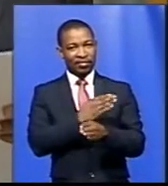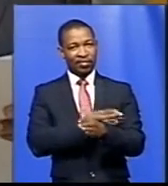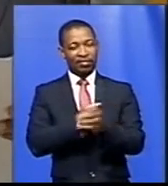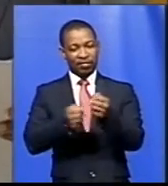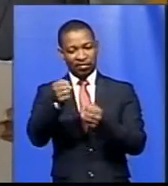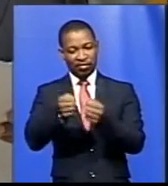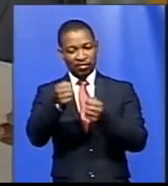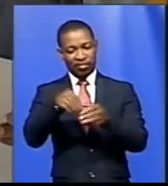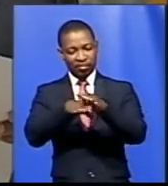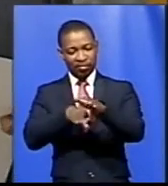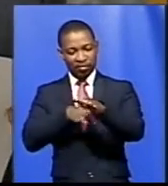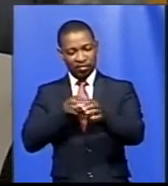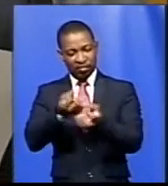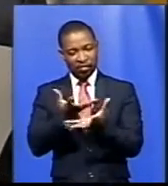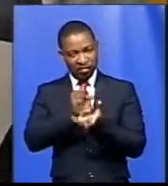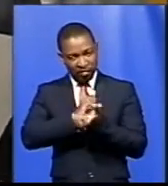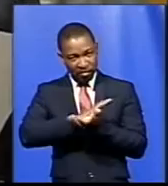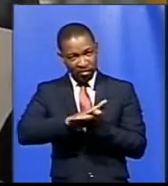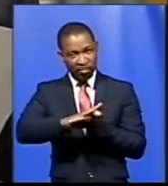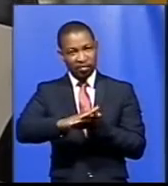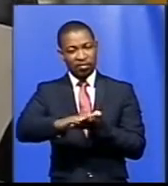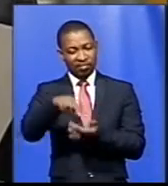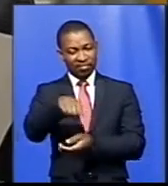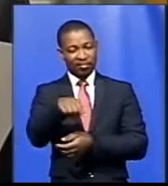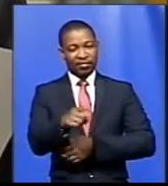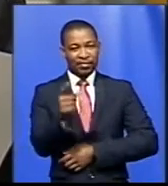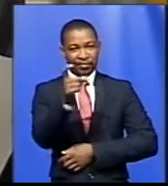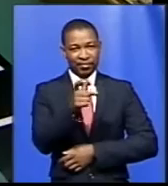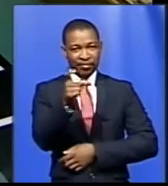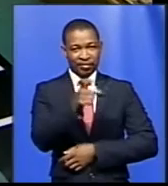of traffic in this our capital city.